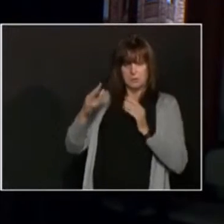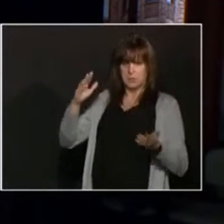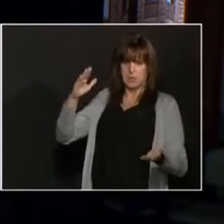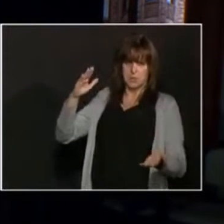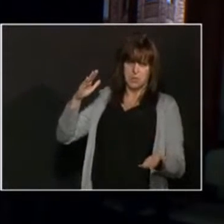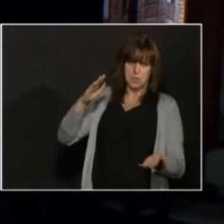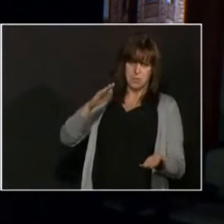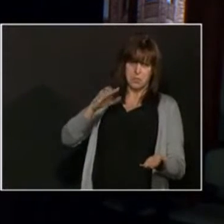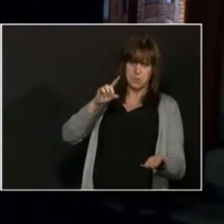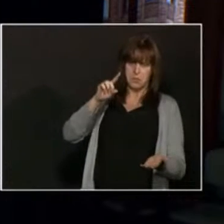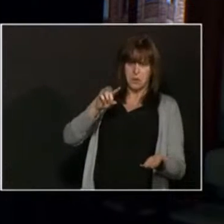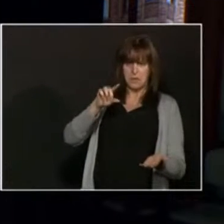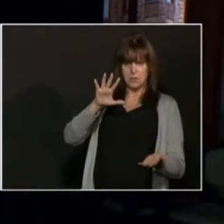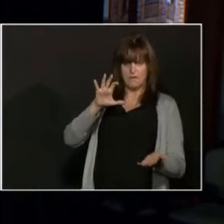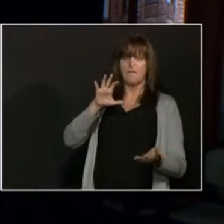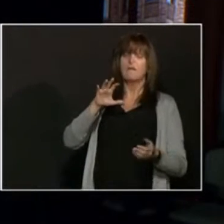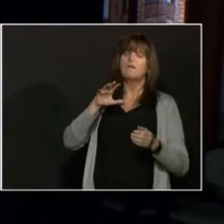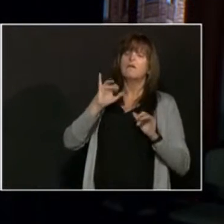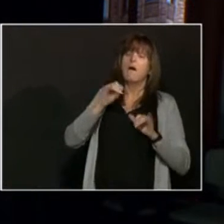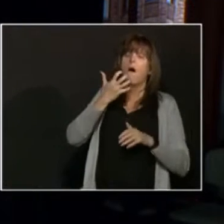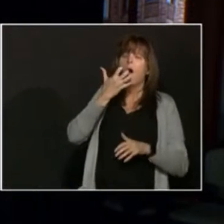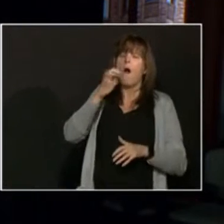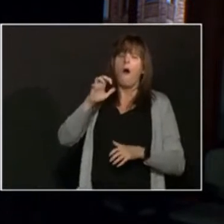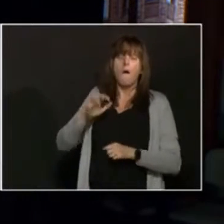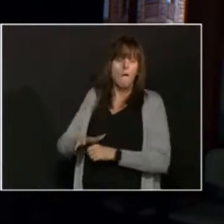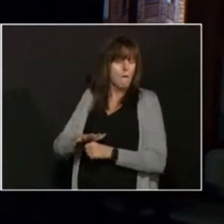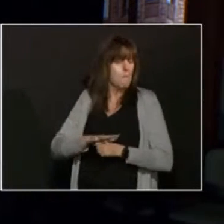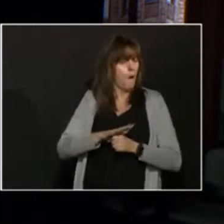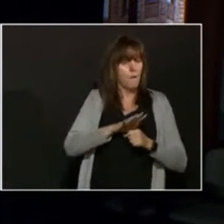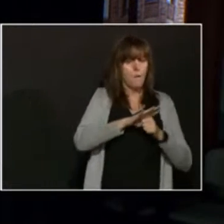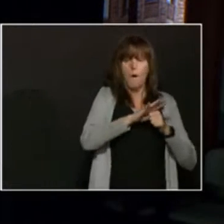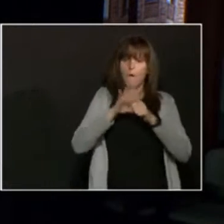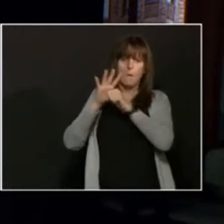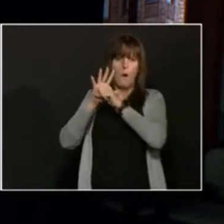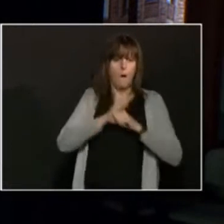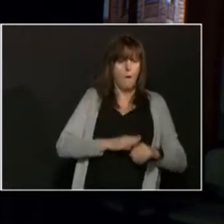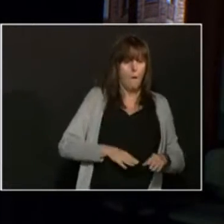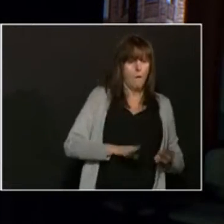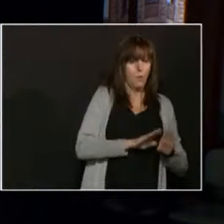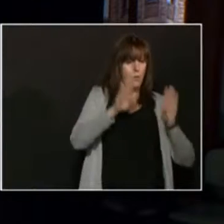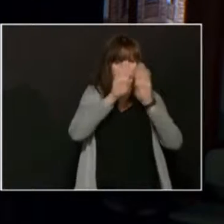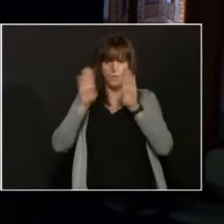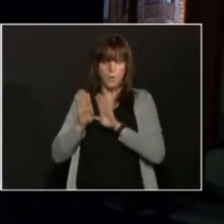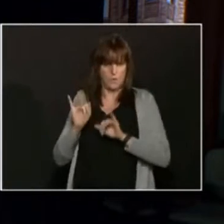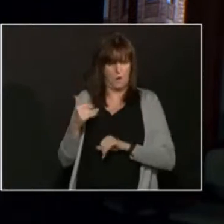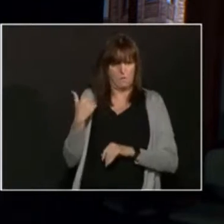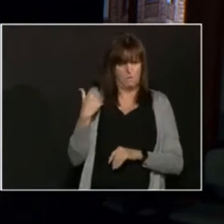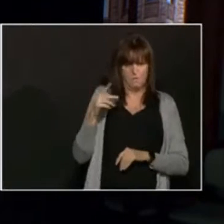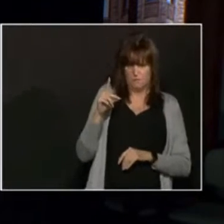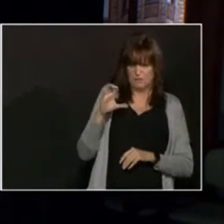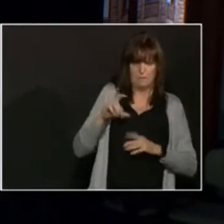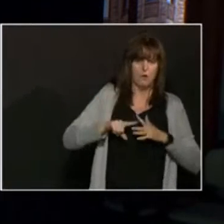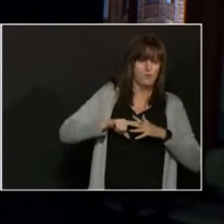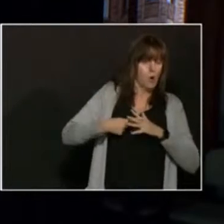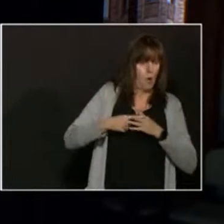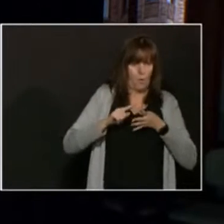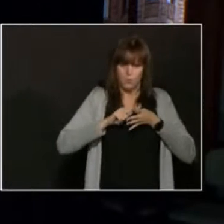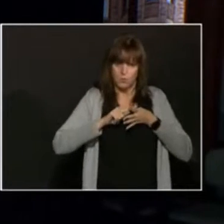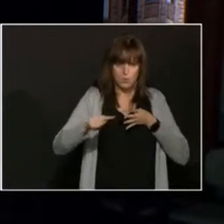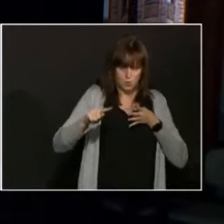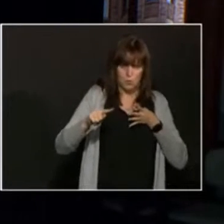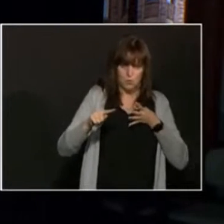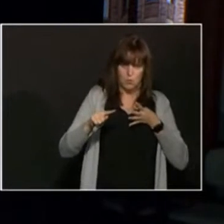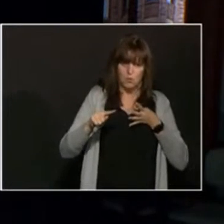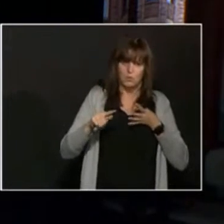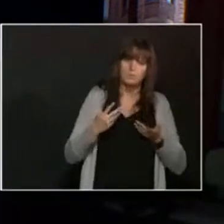so-called hotspots, have been in lockdown since the beginning of December. What do you think happened, especially considering some people